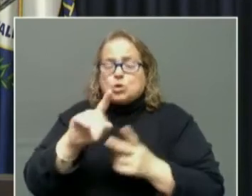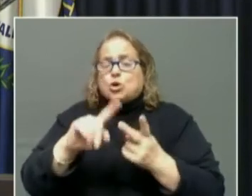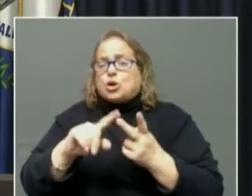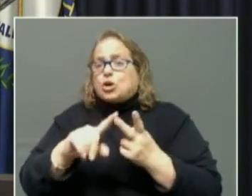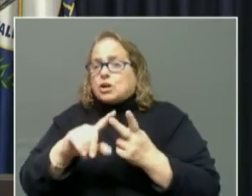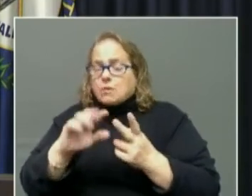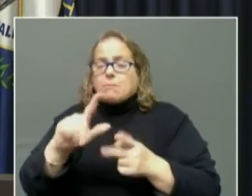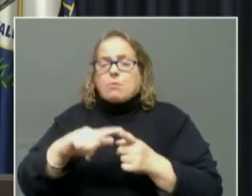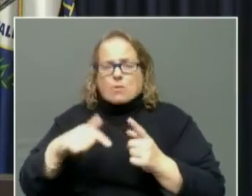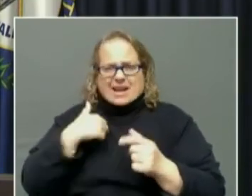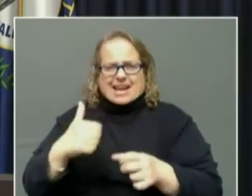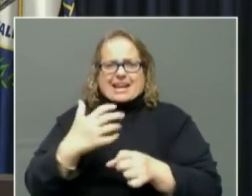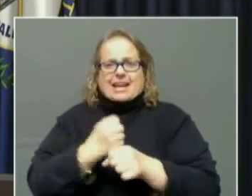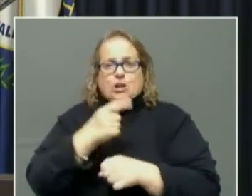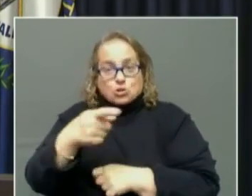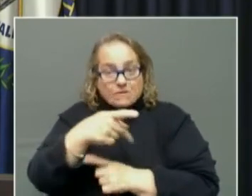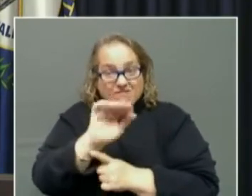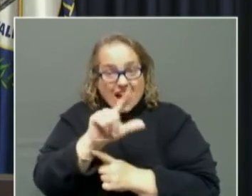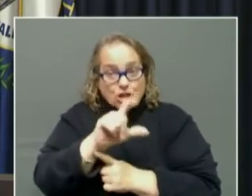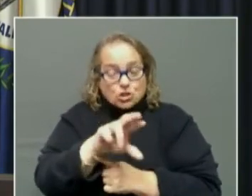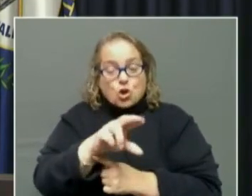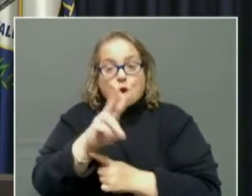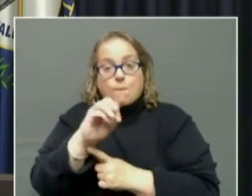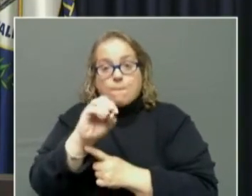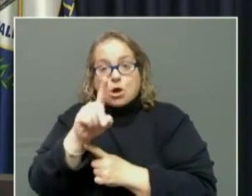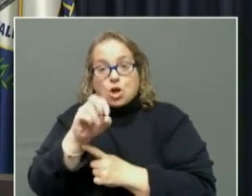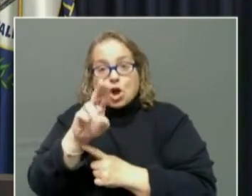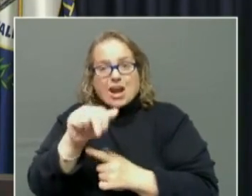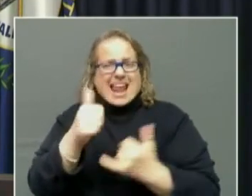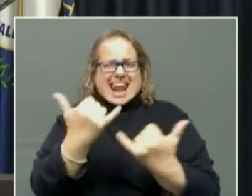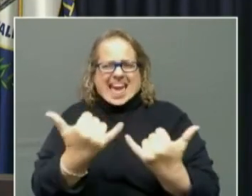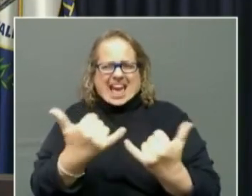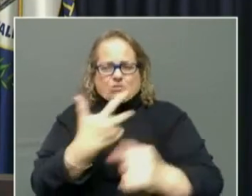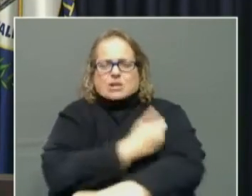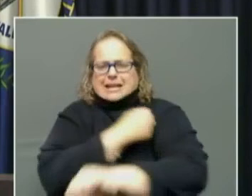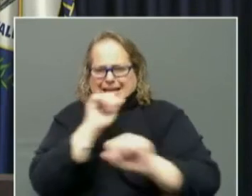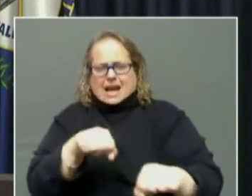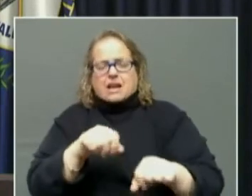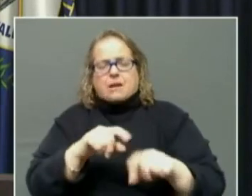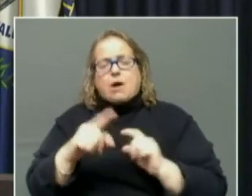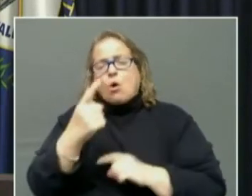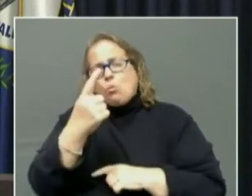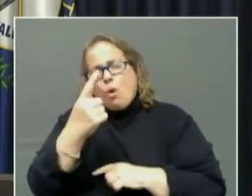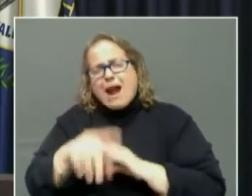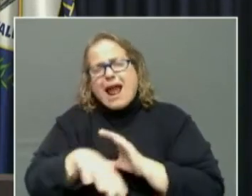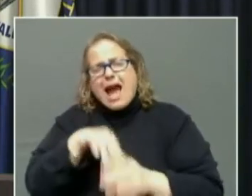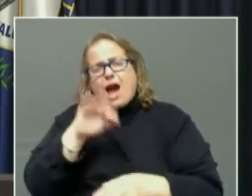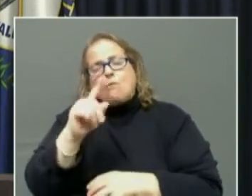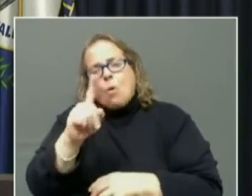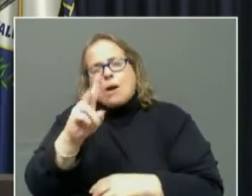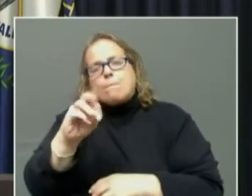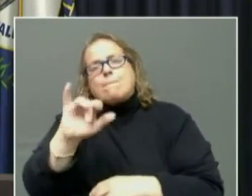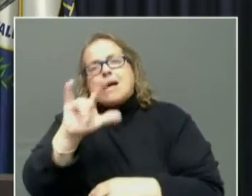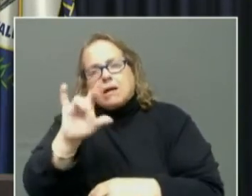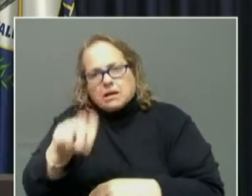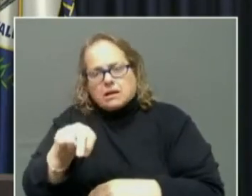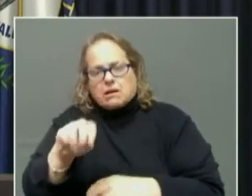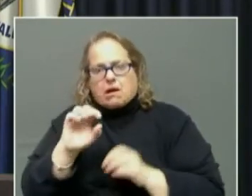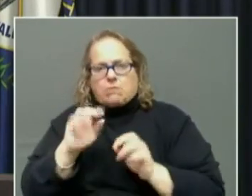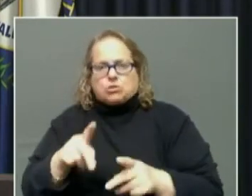remember, less than 1 in a million chance right now of developing this issue with